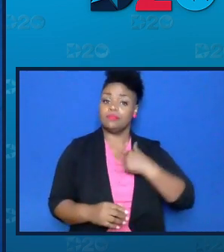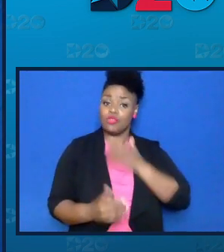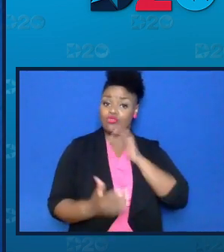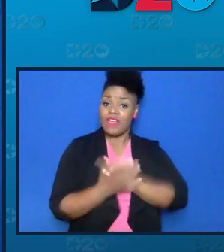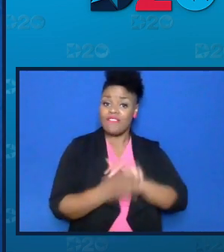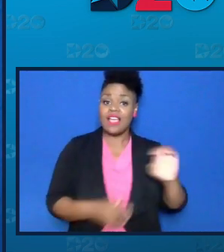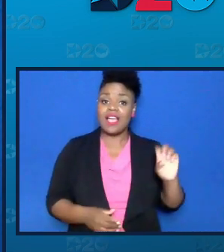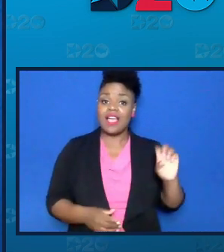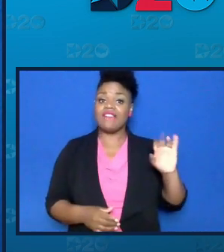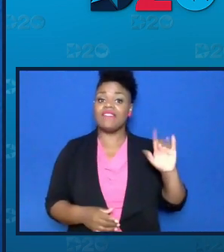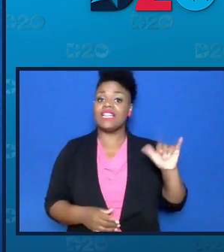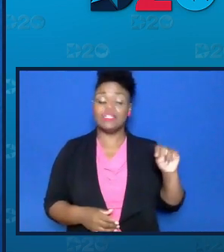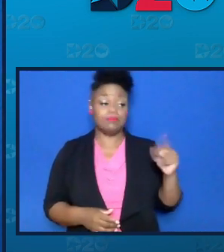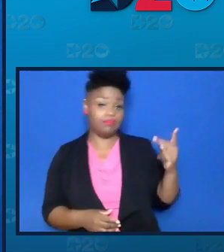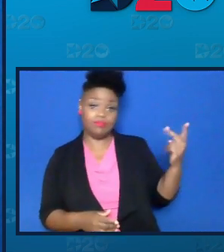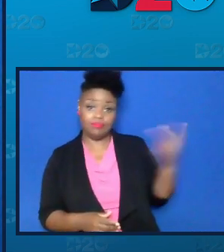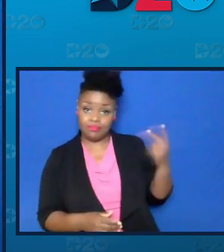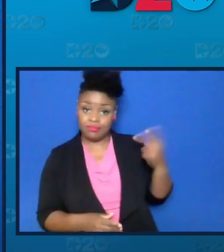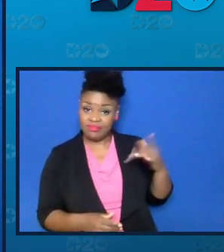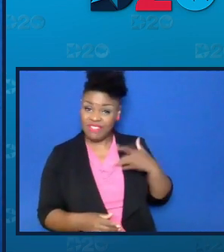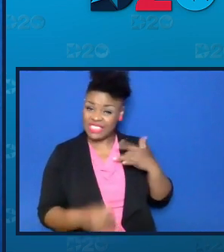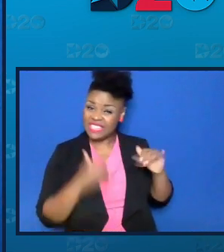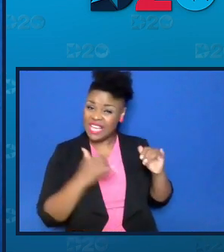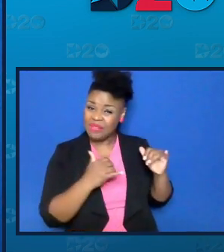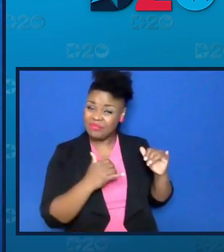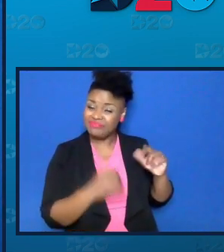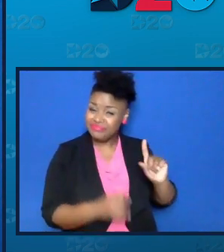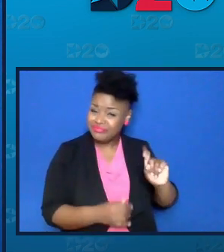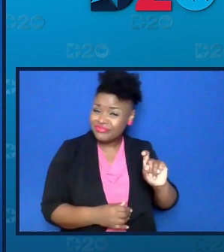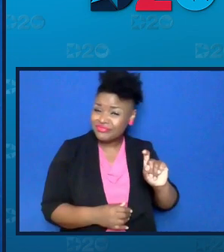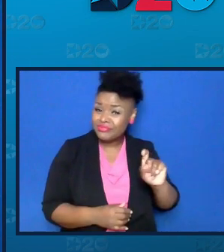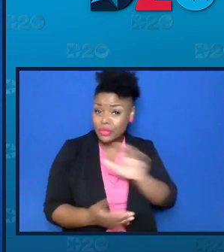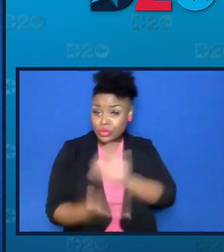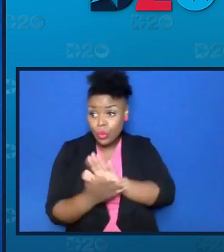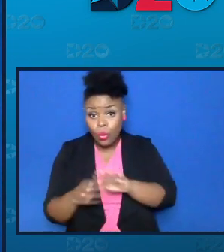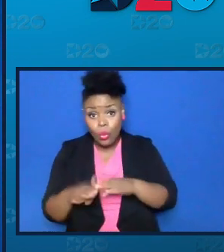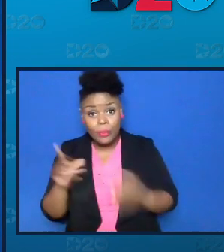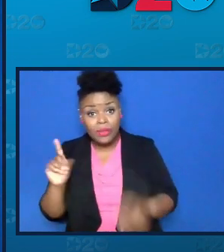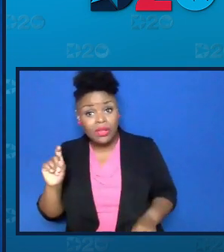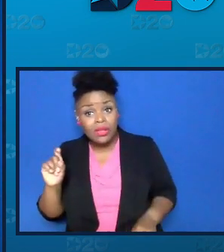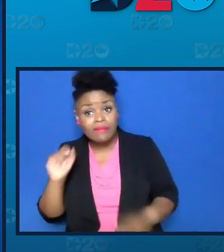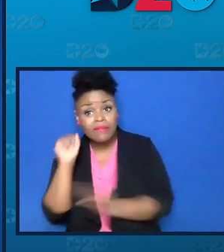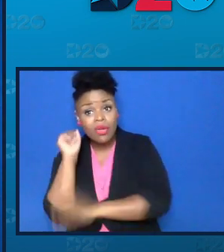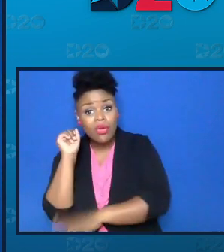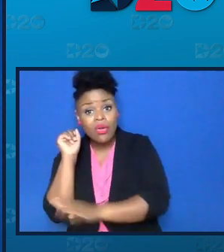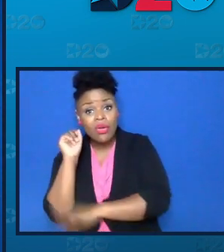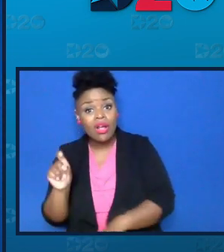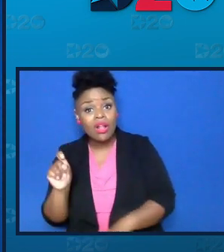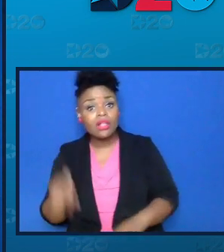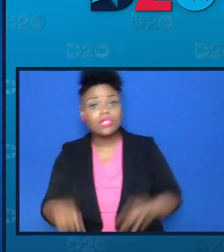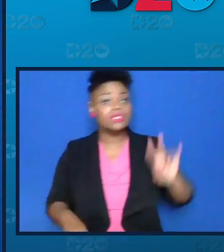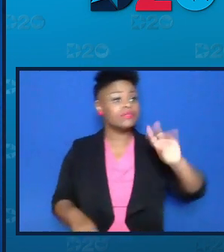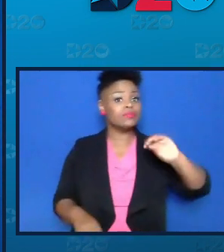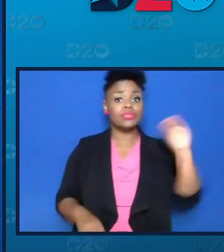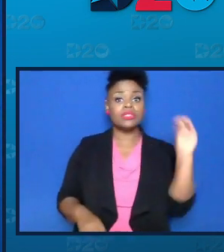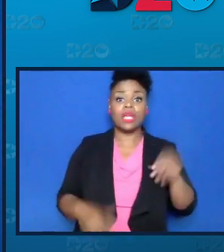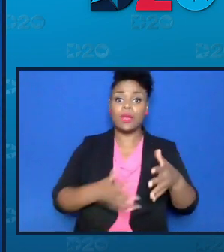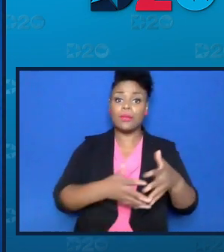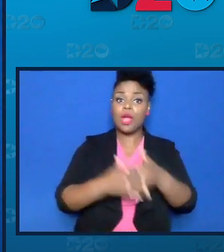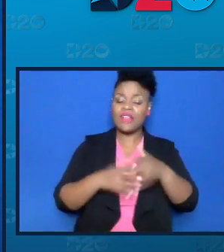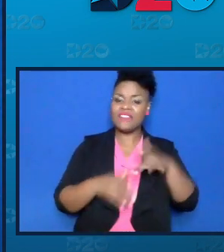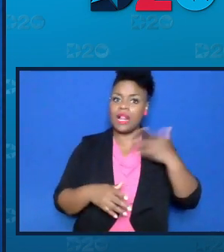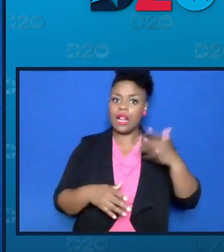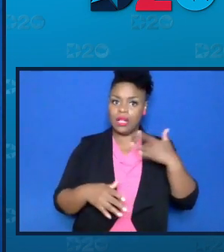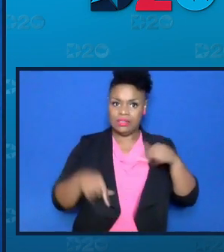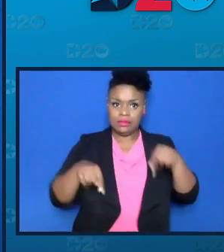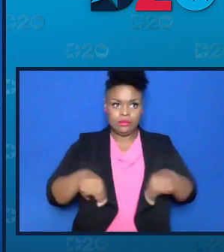this fall. 72% of Americans believe that this is the worst time we have ever experienced. And 42%